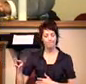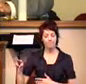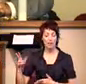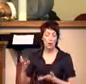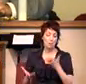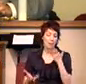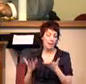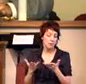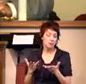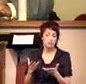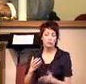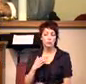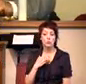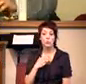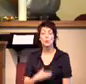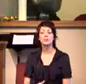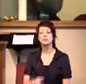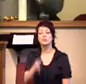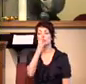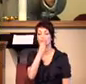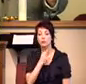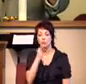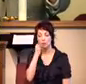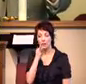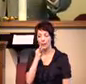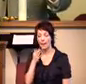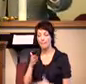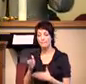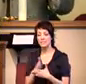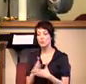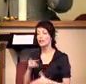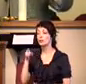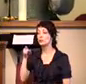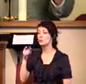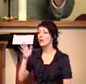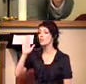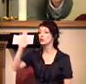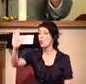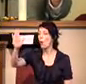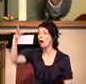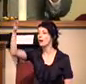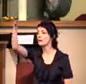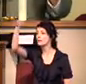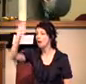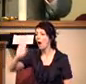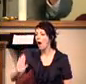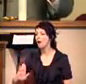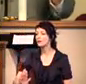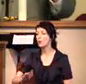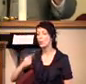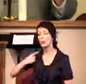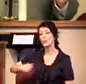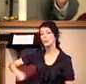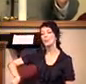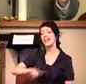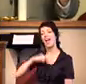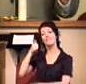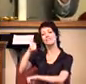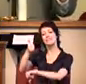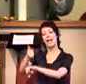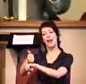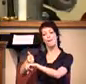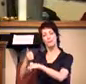might wish to take communion just between you and your God, We have that set up for you